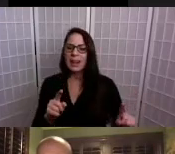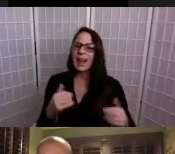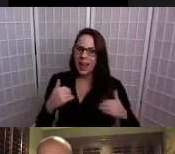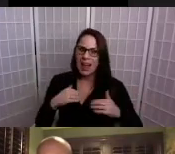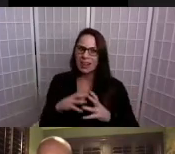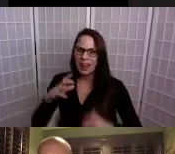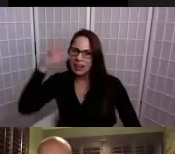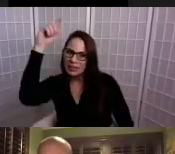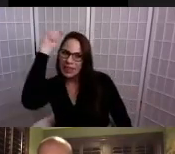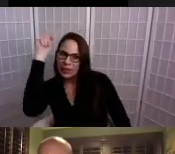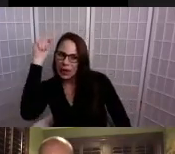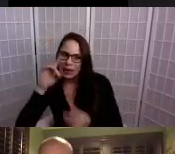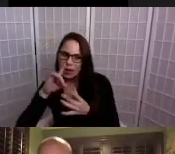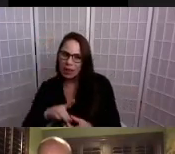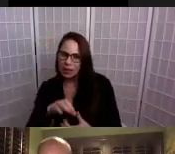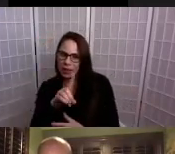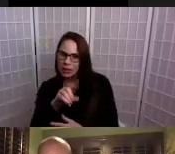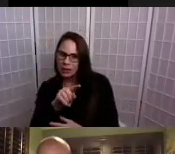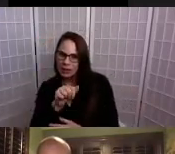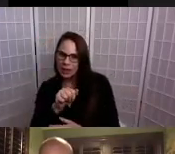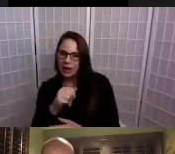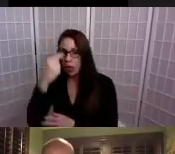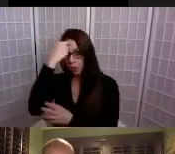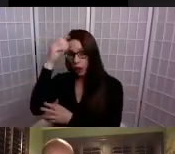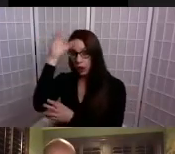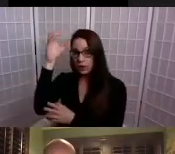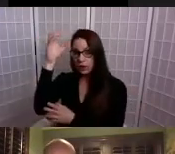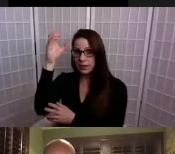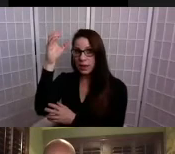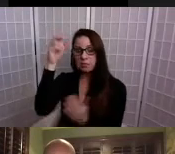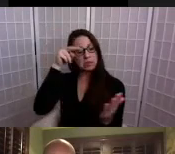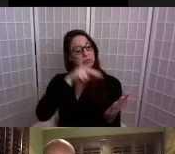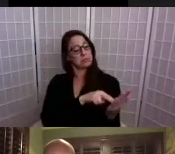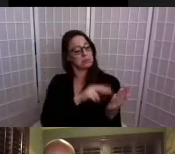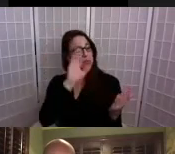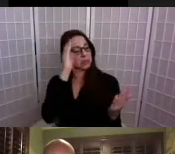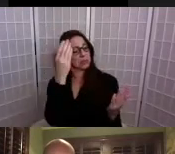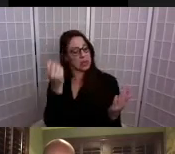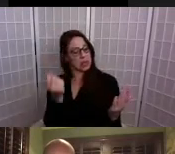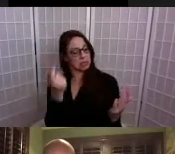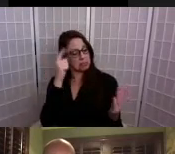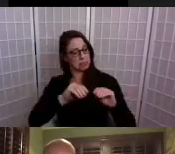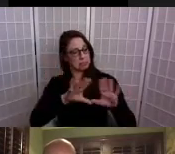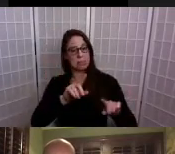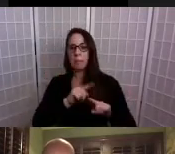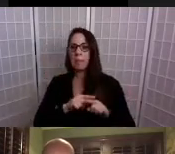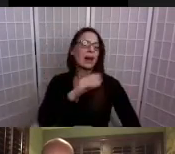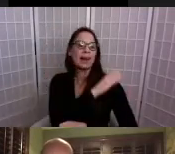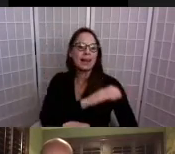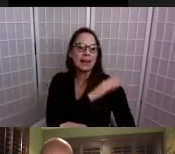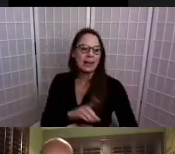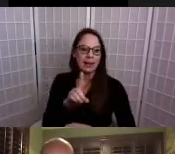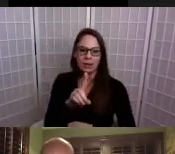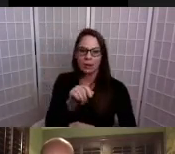data or thought concepts, and they seem to make a lot of sense on paper, but in clinical data, researching